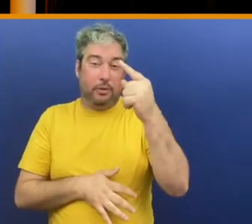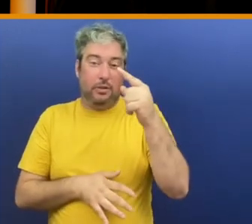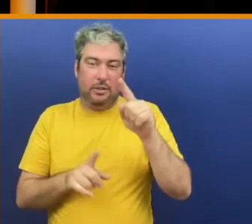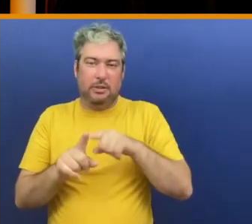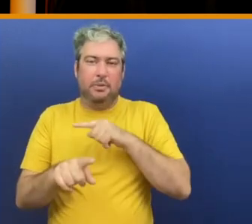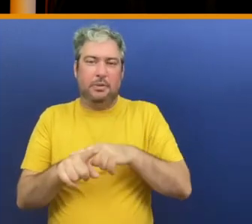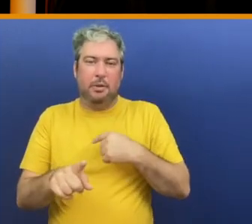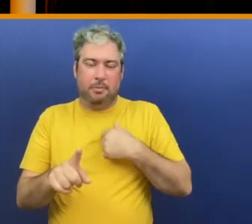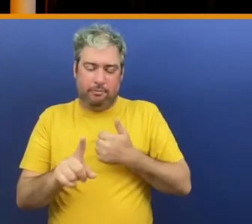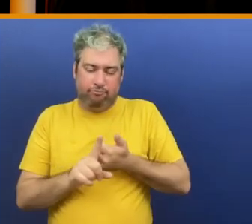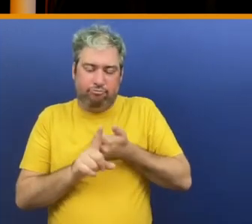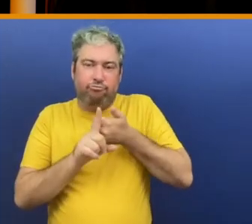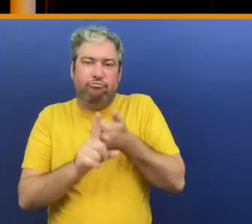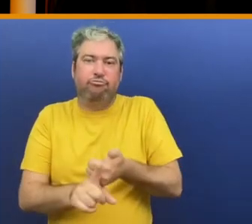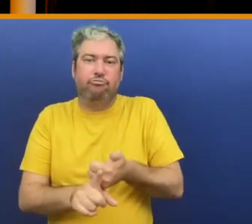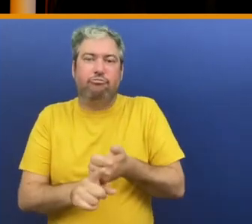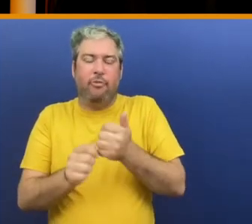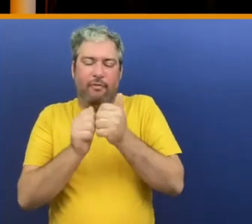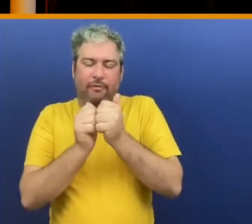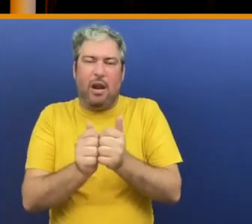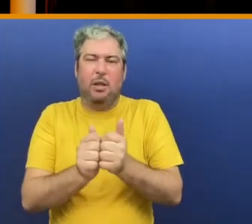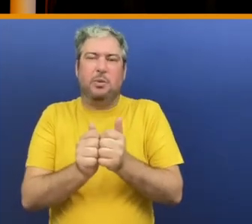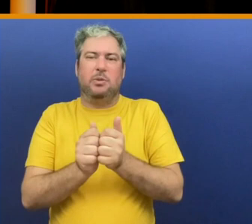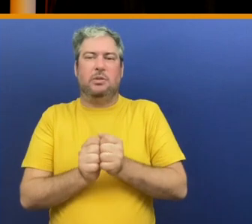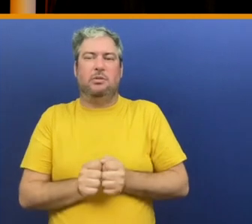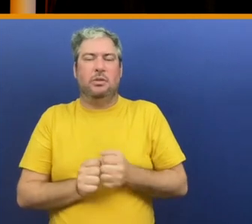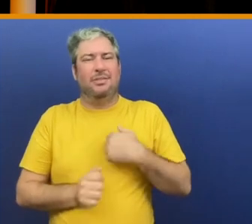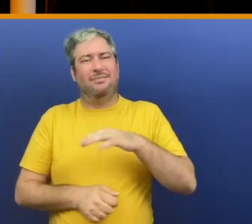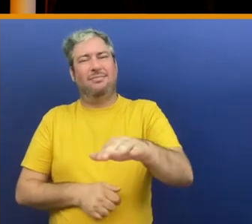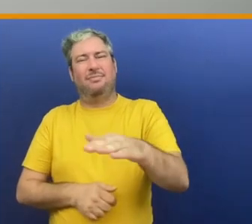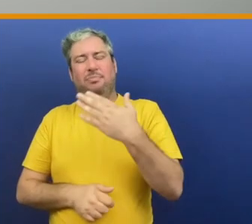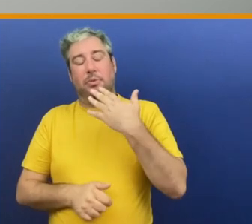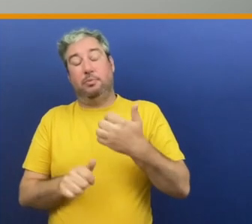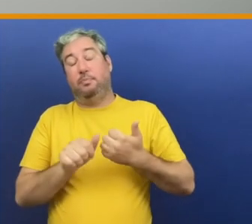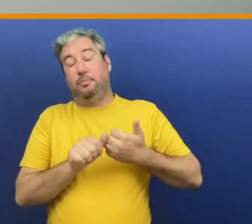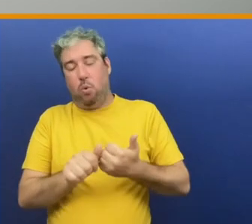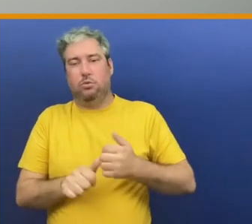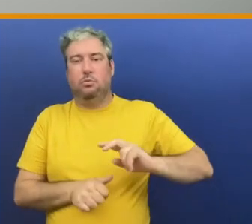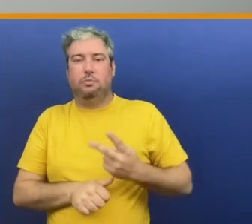you to support both Amendment 1 and this motion as a whole. Thank you.